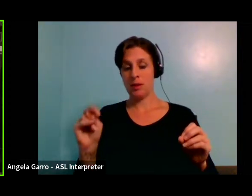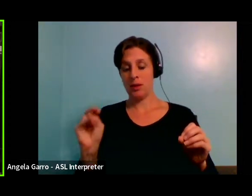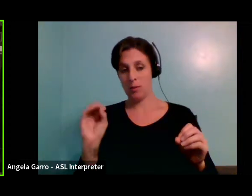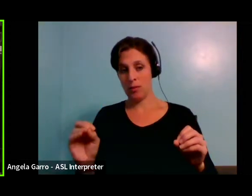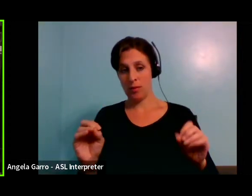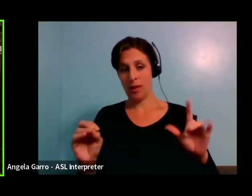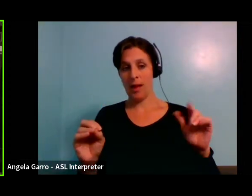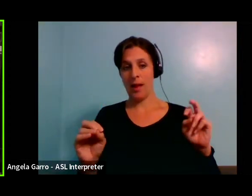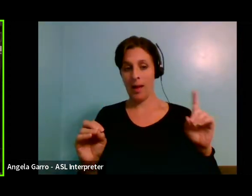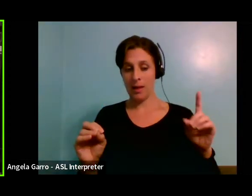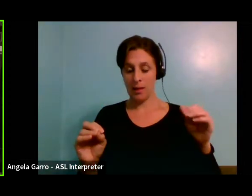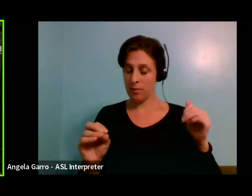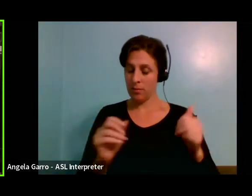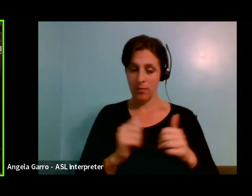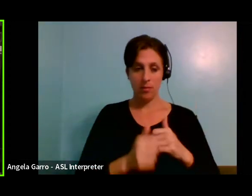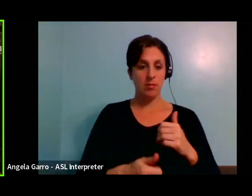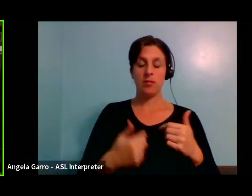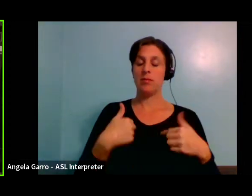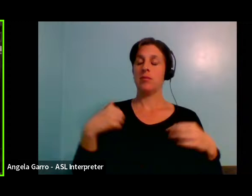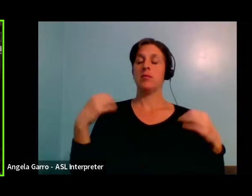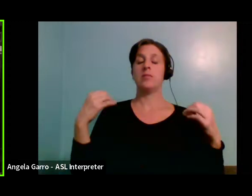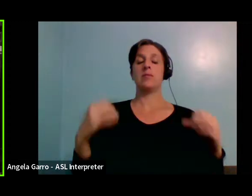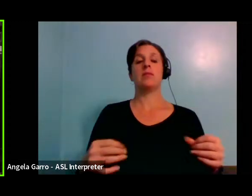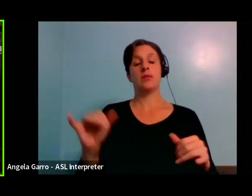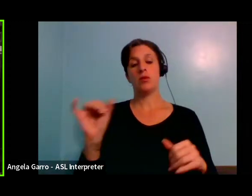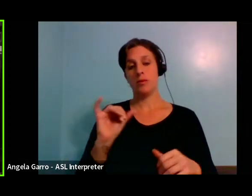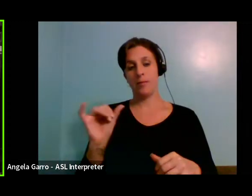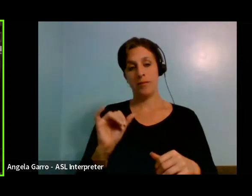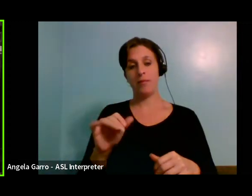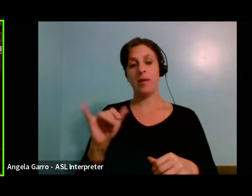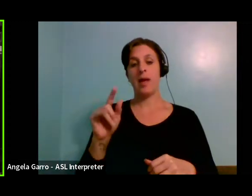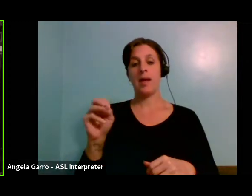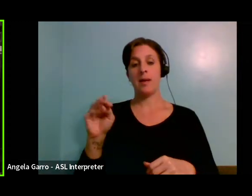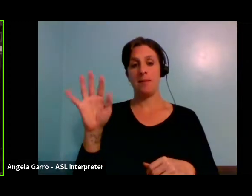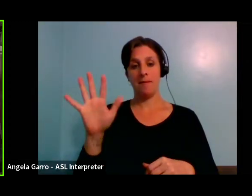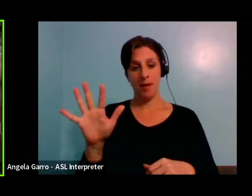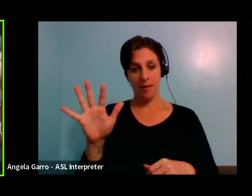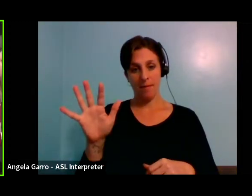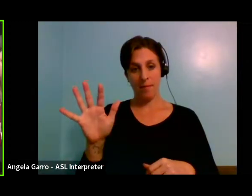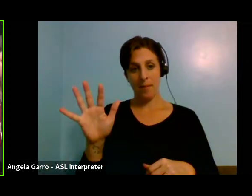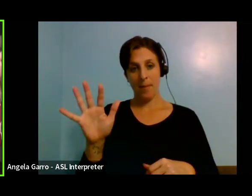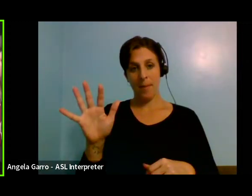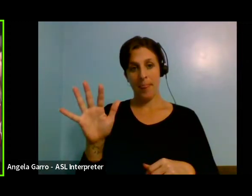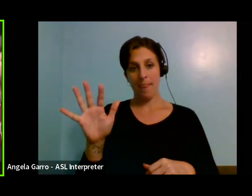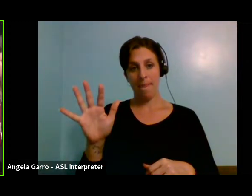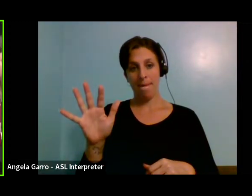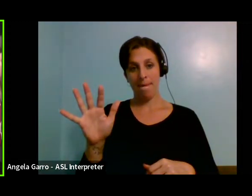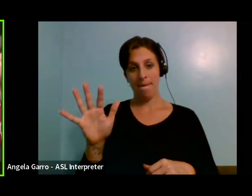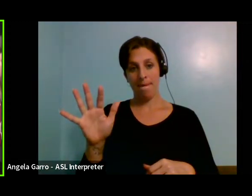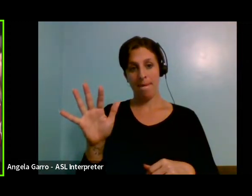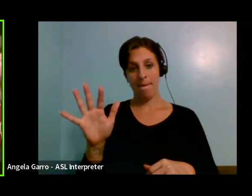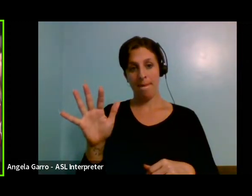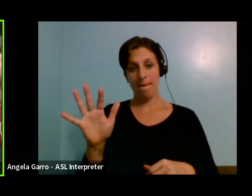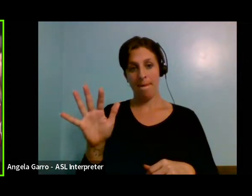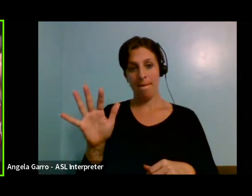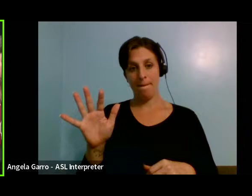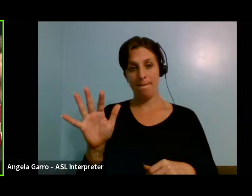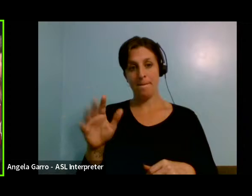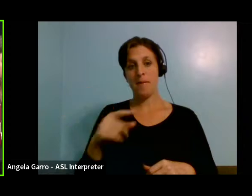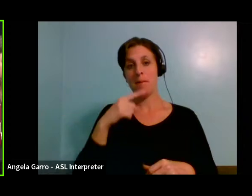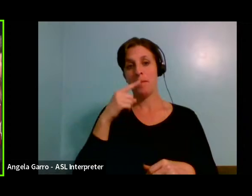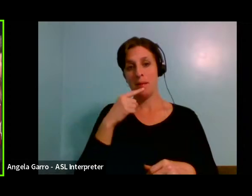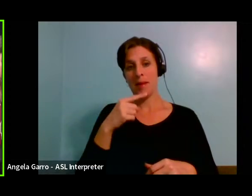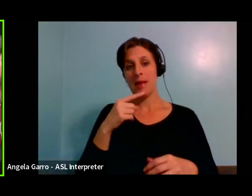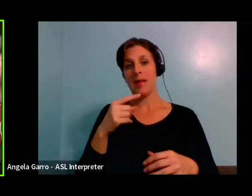trustee Land, Pass. and I have none either. Item 5. Okay, so item 5 is the public hearing to